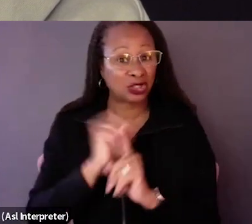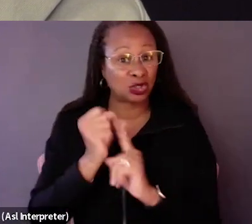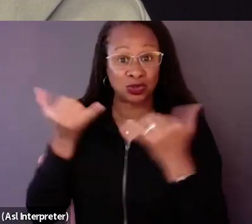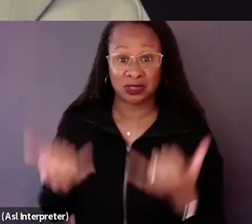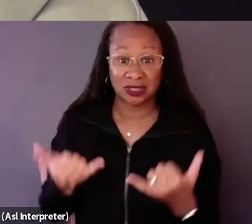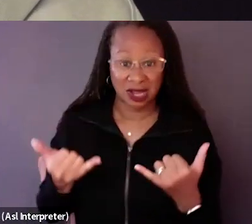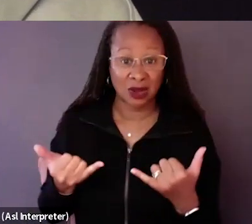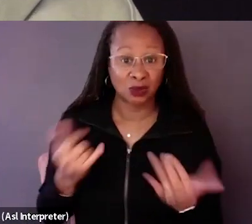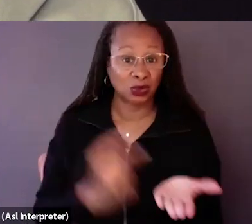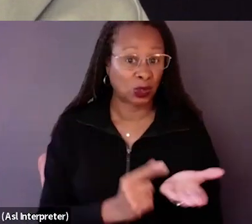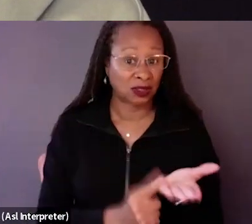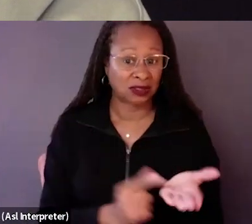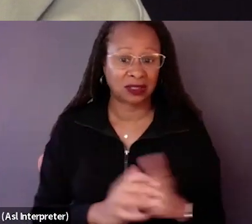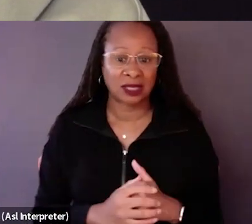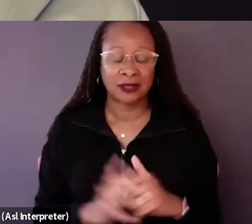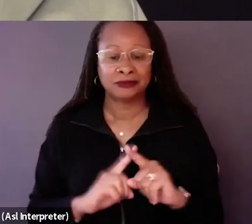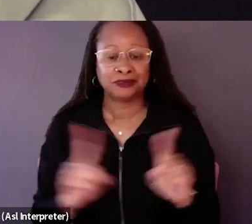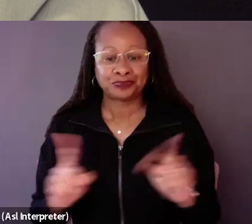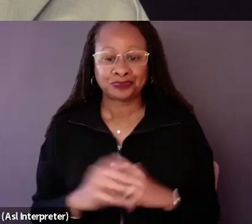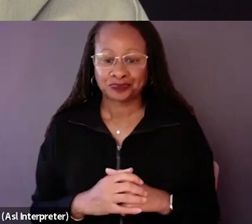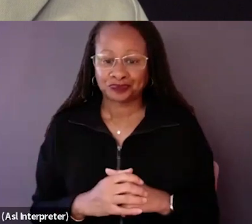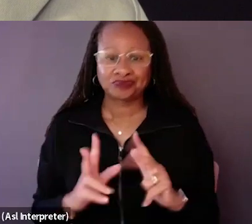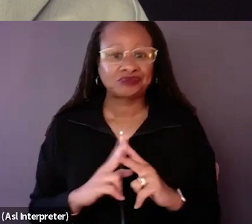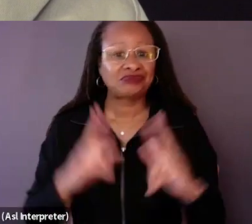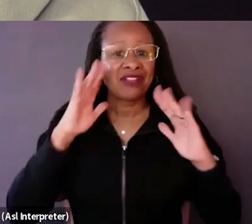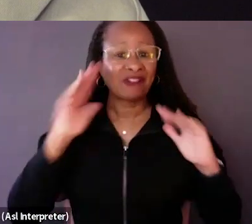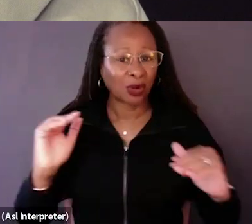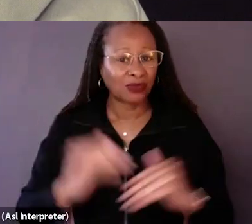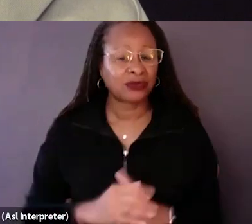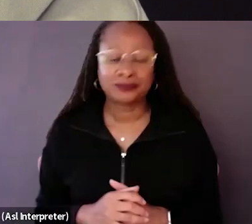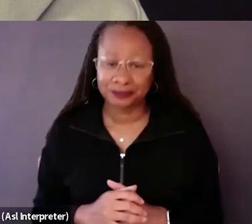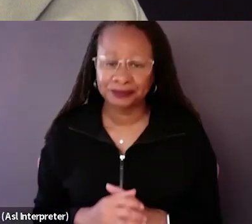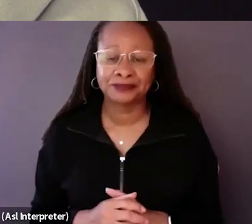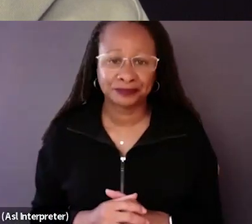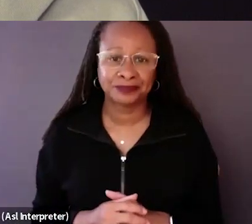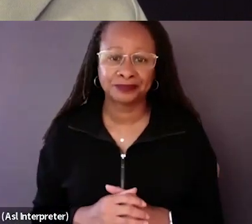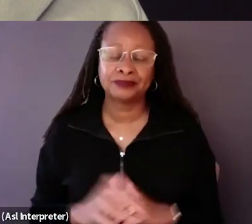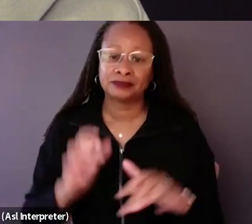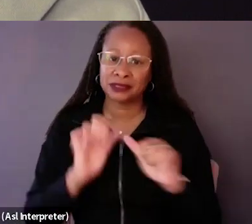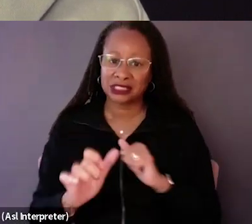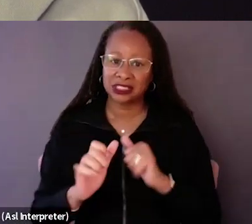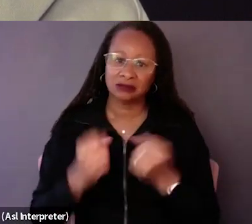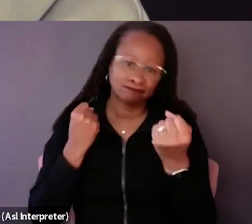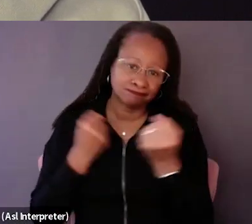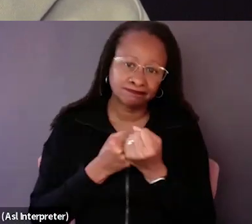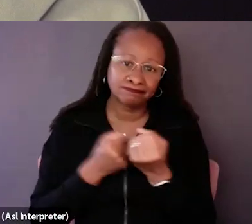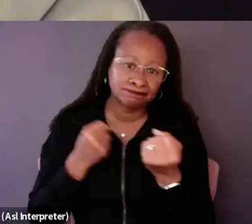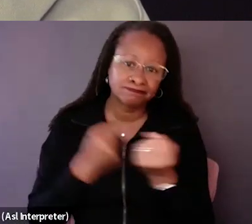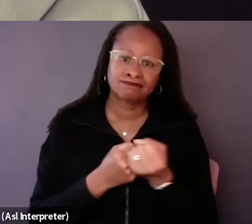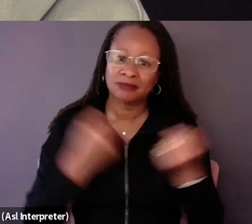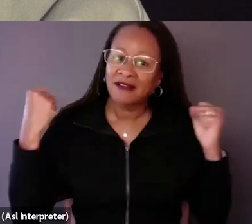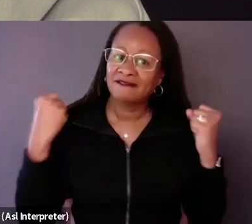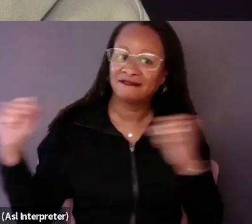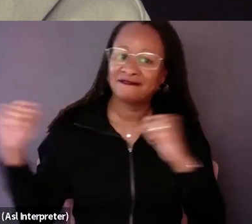Uganda. But they are very hopeful and still championing the fight for